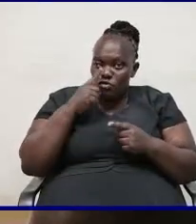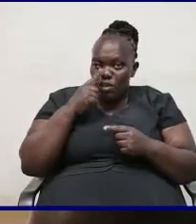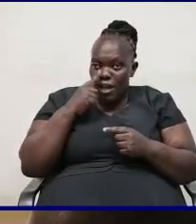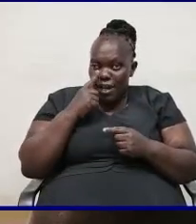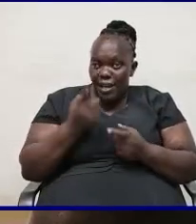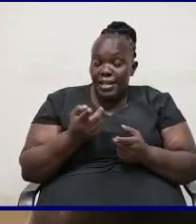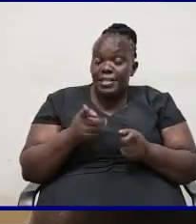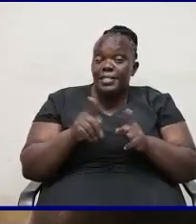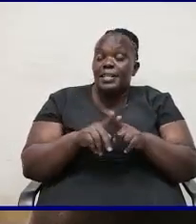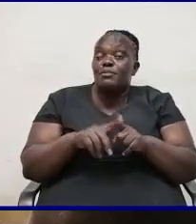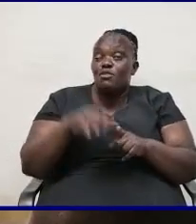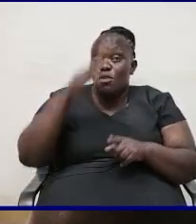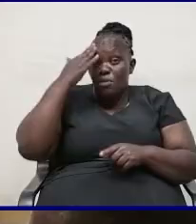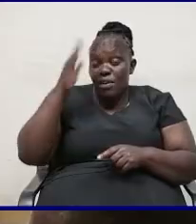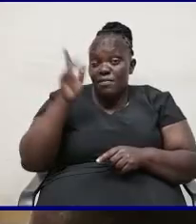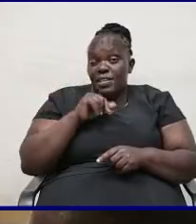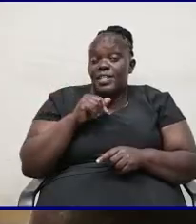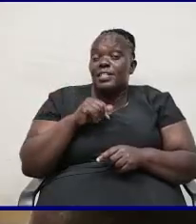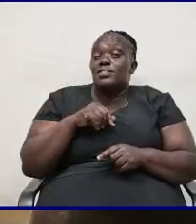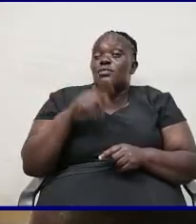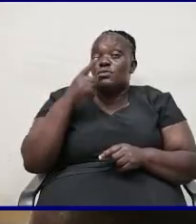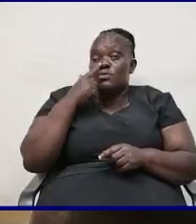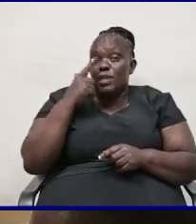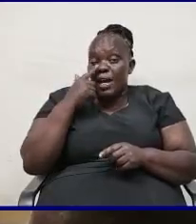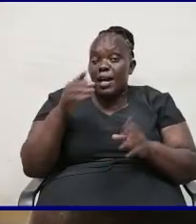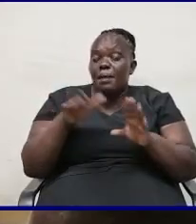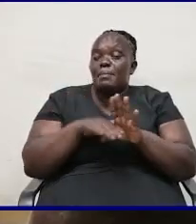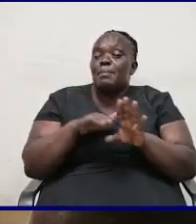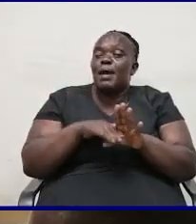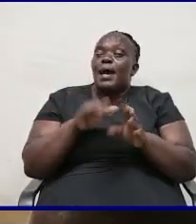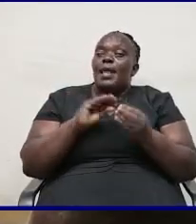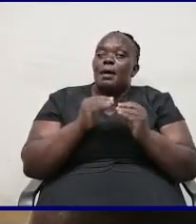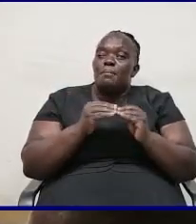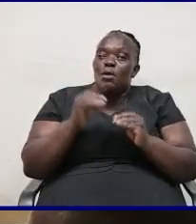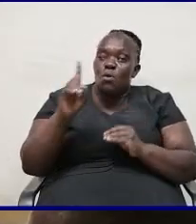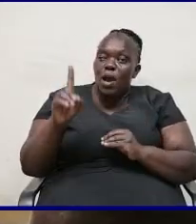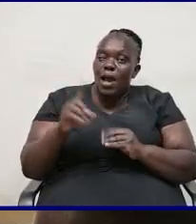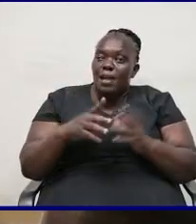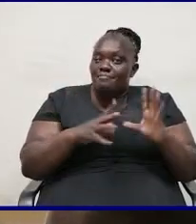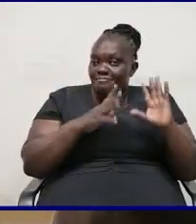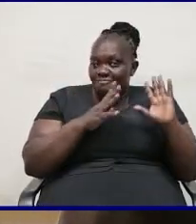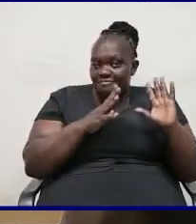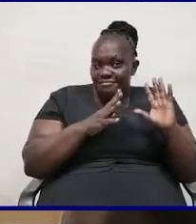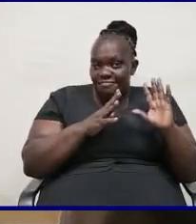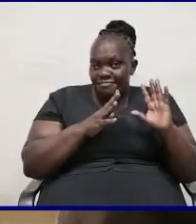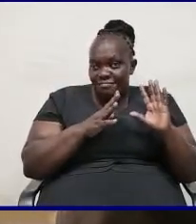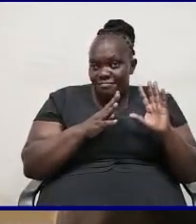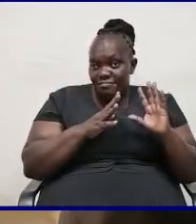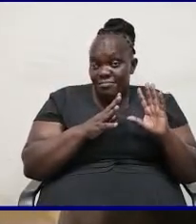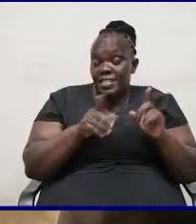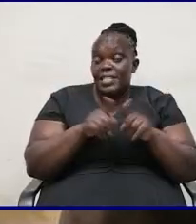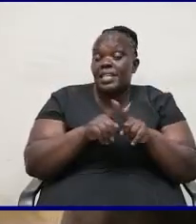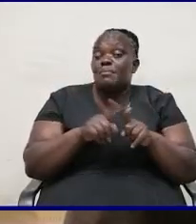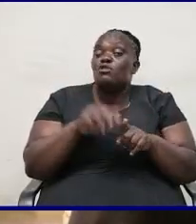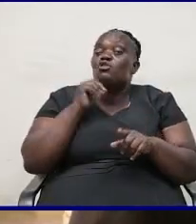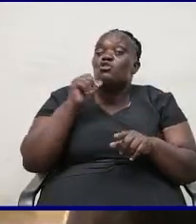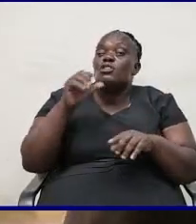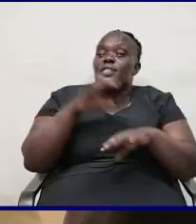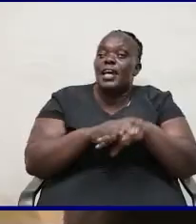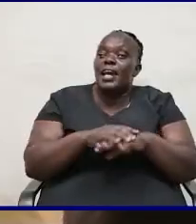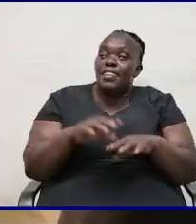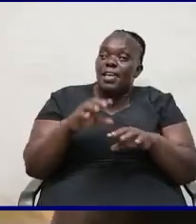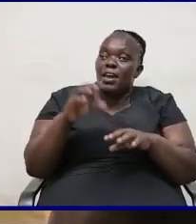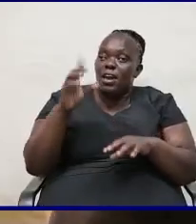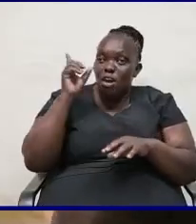Ugandans. And as you're aware, Uganda is the number 1 source market. Yeah, makofi hapo. As well as we don't take over,